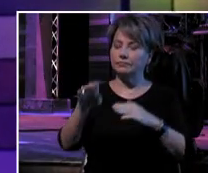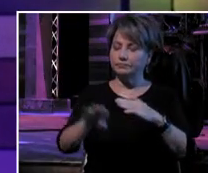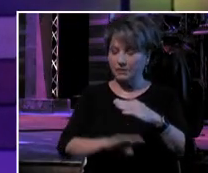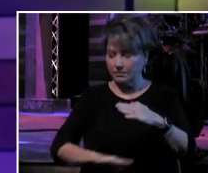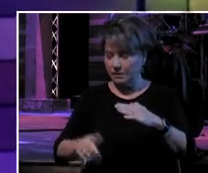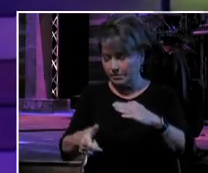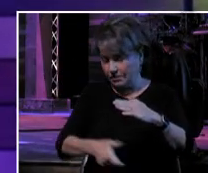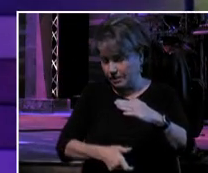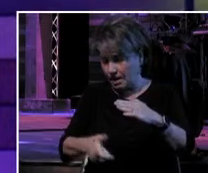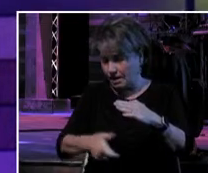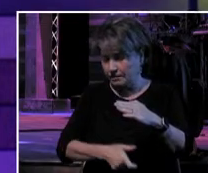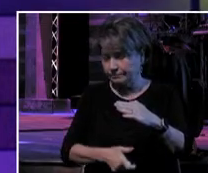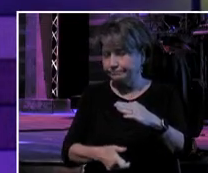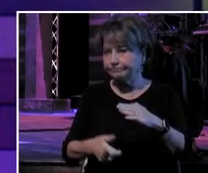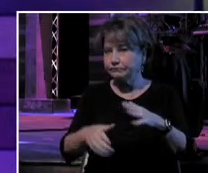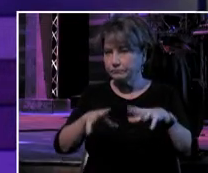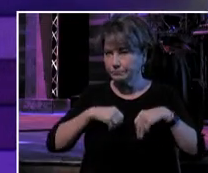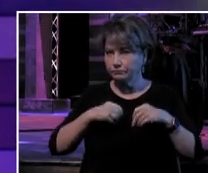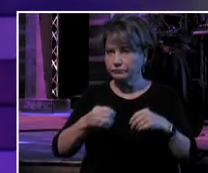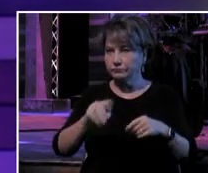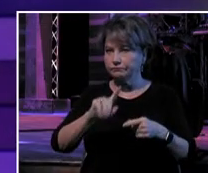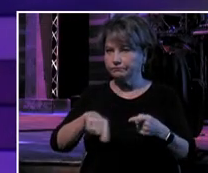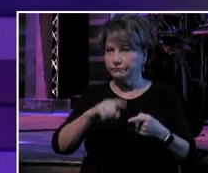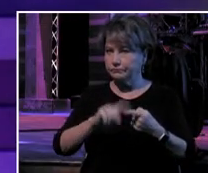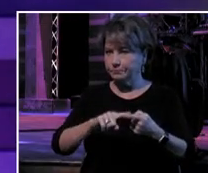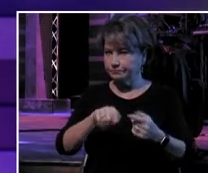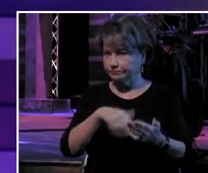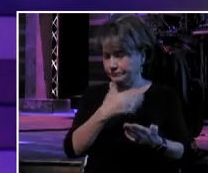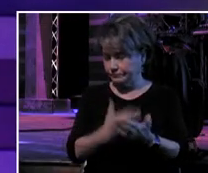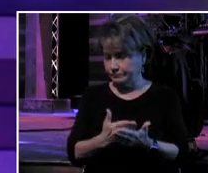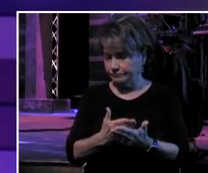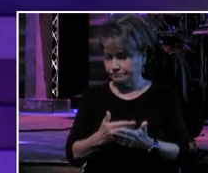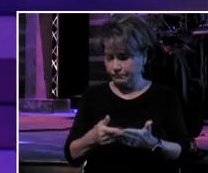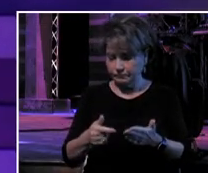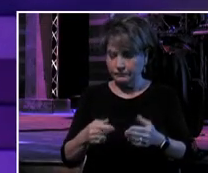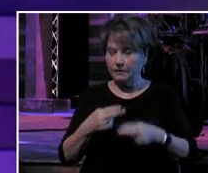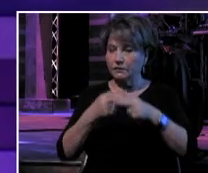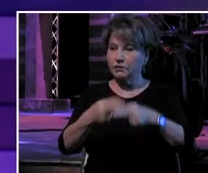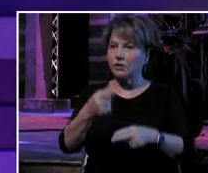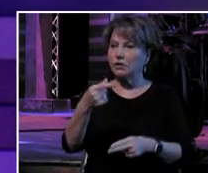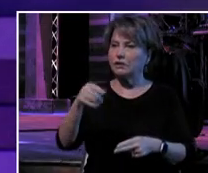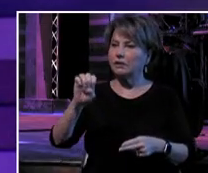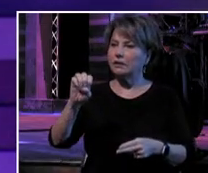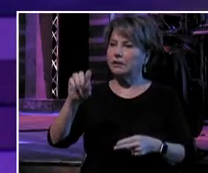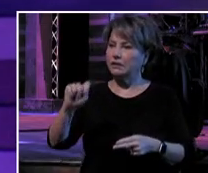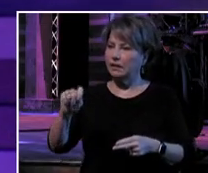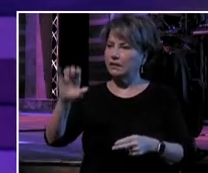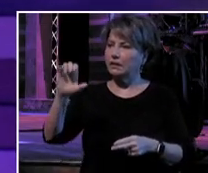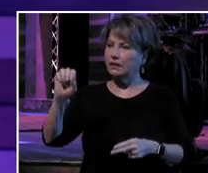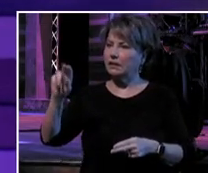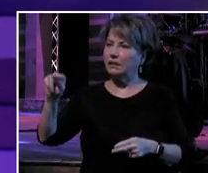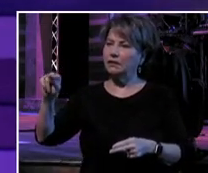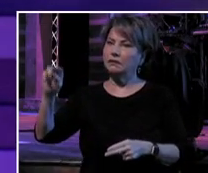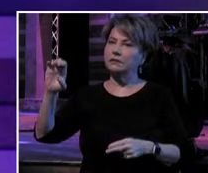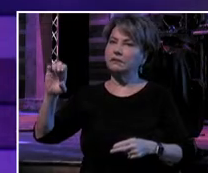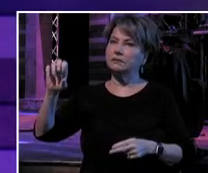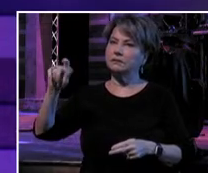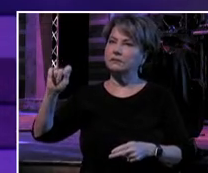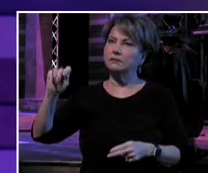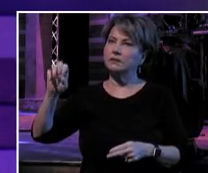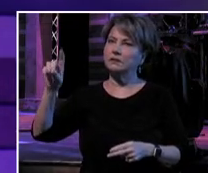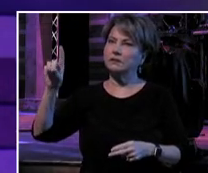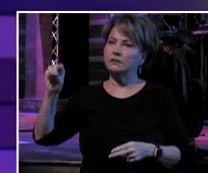worship guide that you received when you came in here today, it has a little card that says, Get Connected. Now, if you'd like to discover some opportunities and ways to